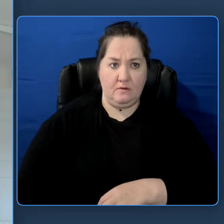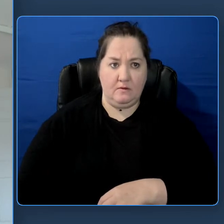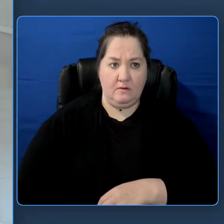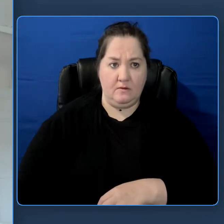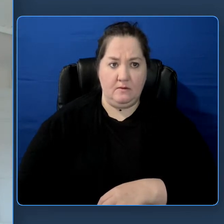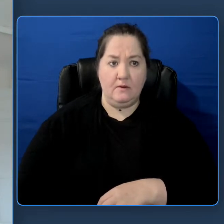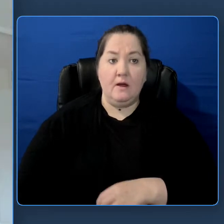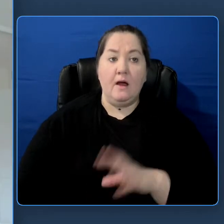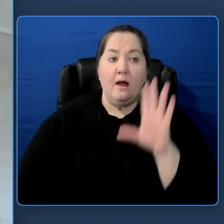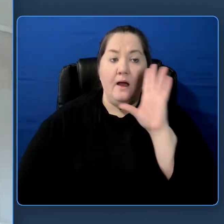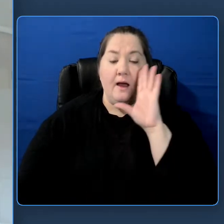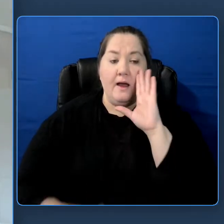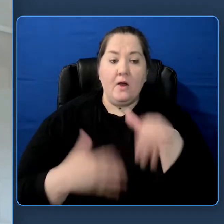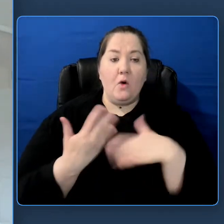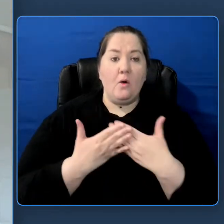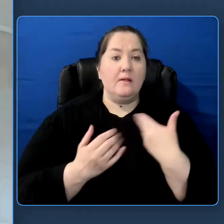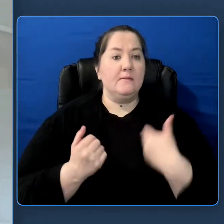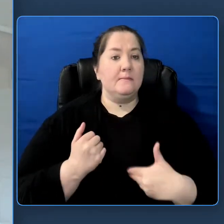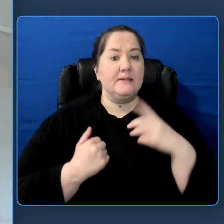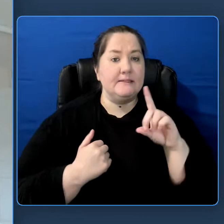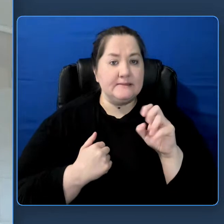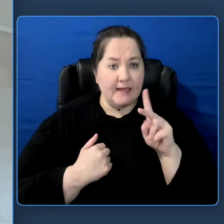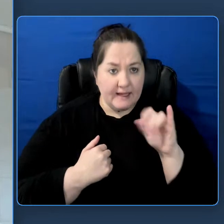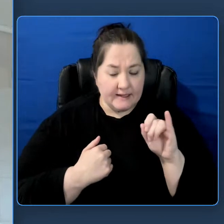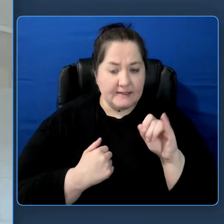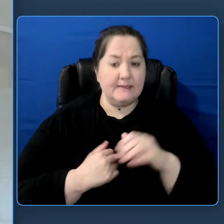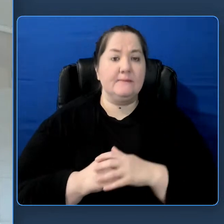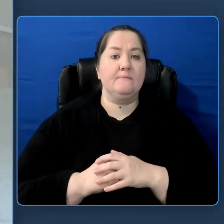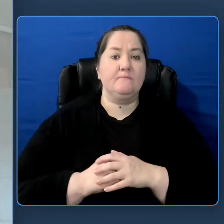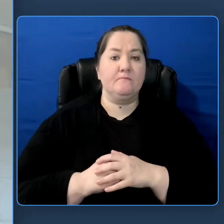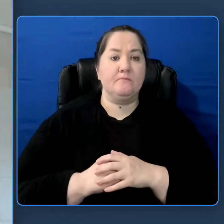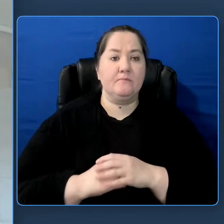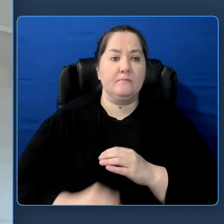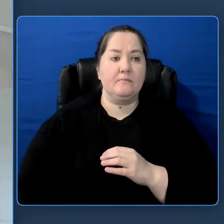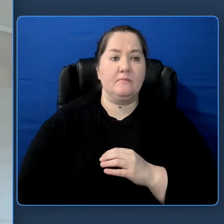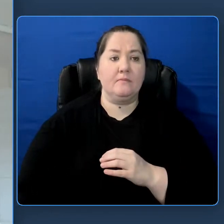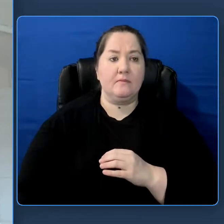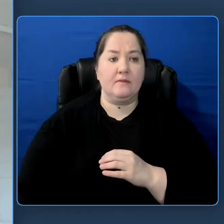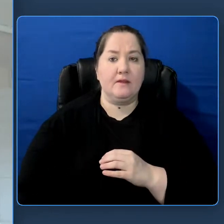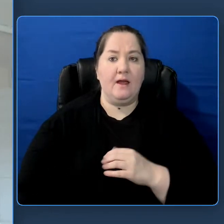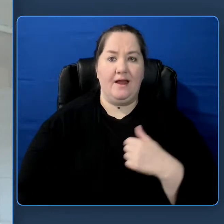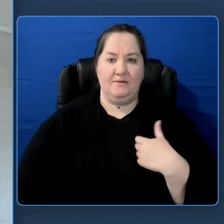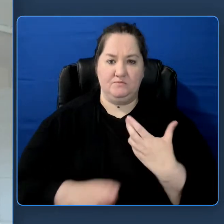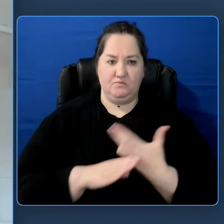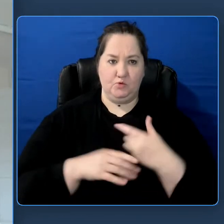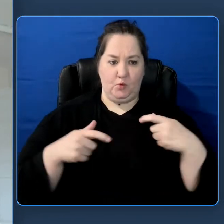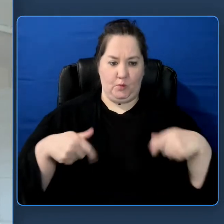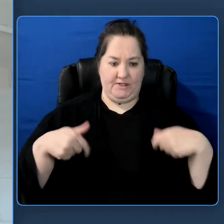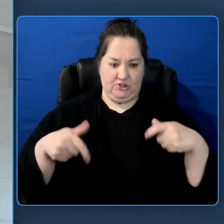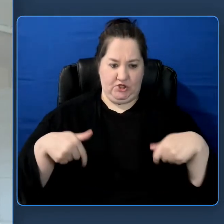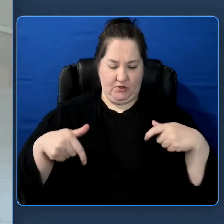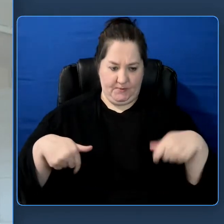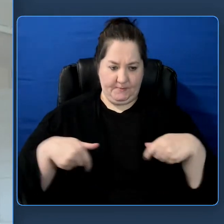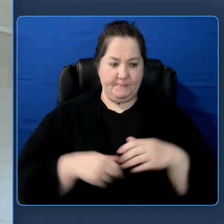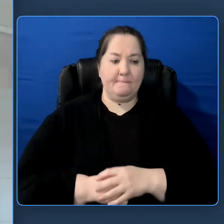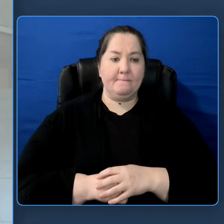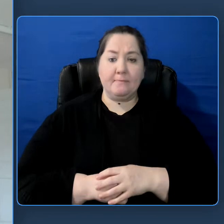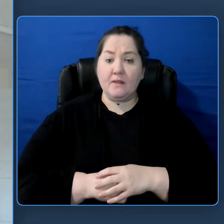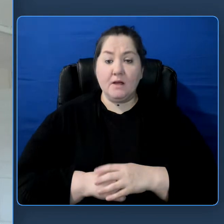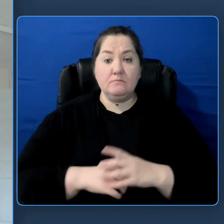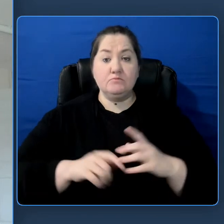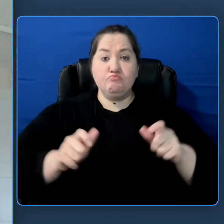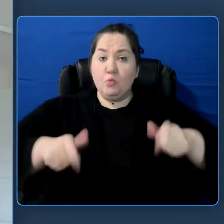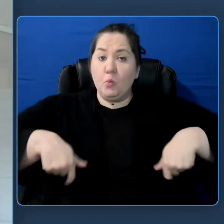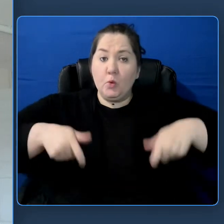Hi, everybody. I'm Danny Ayaze. I am a wheelchair user. I've been a